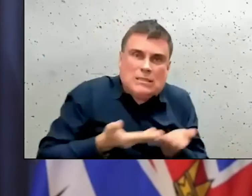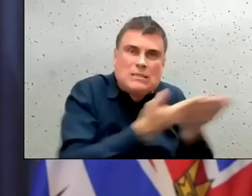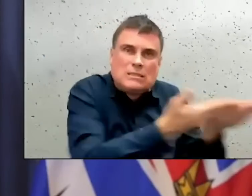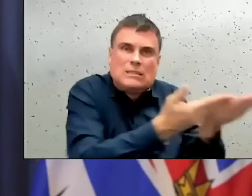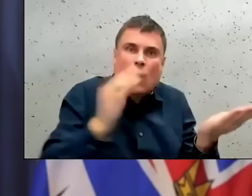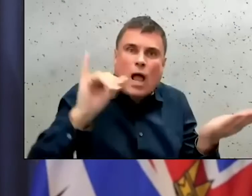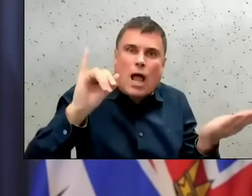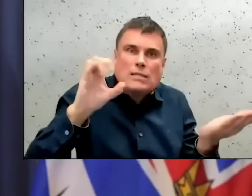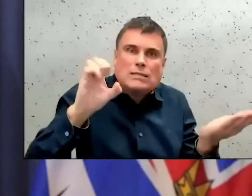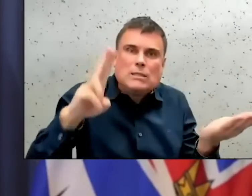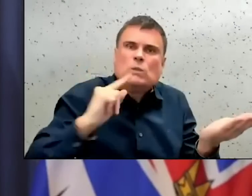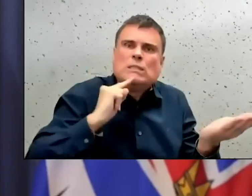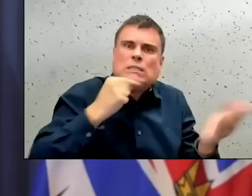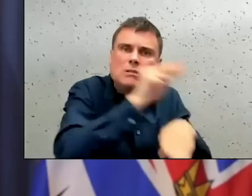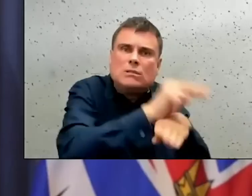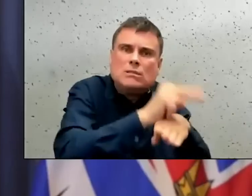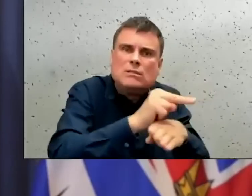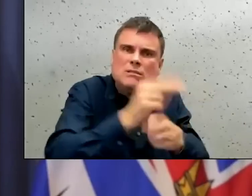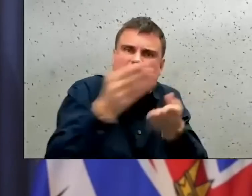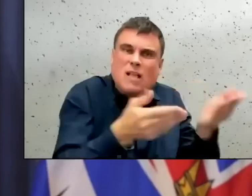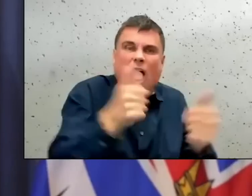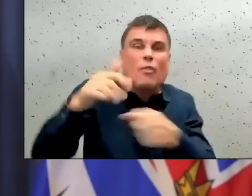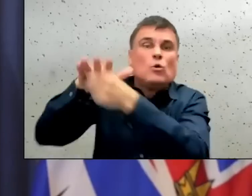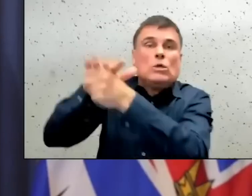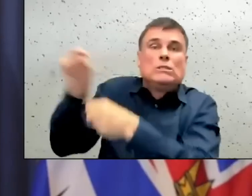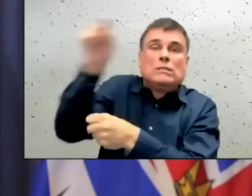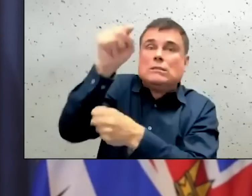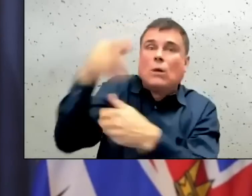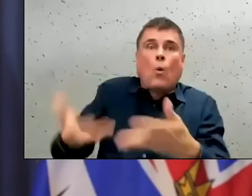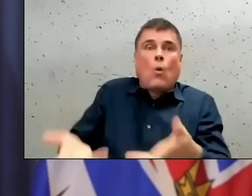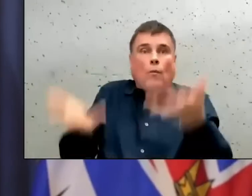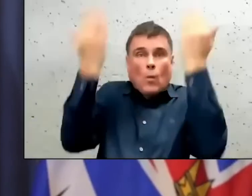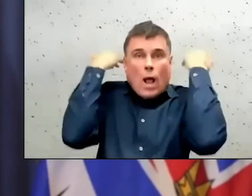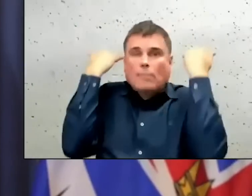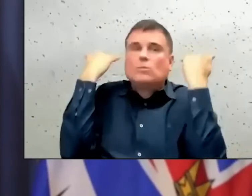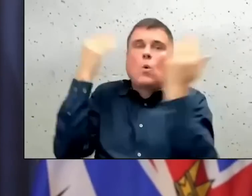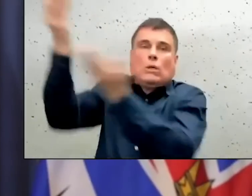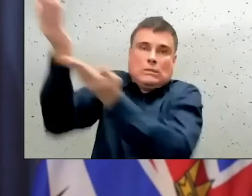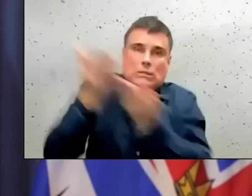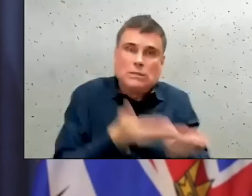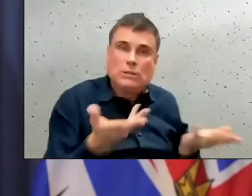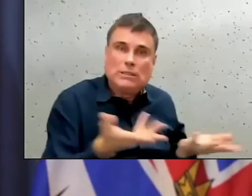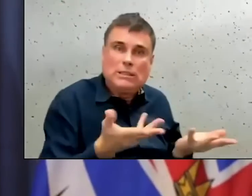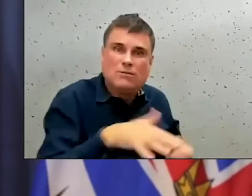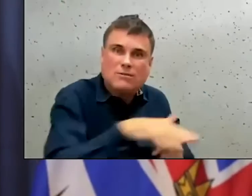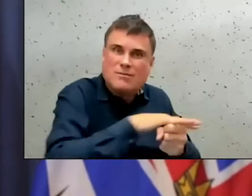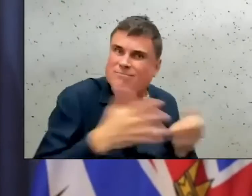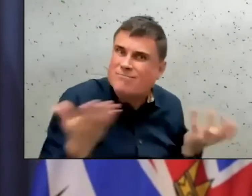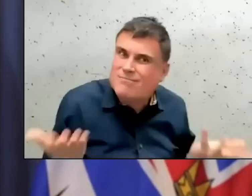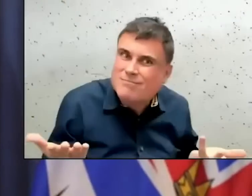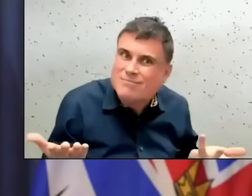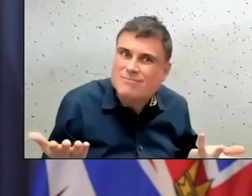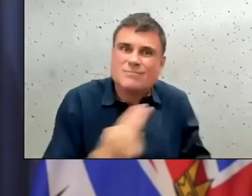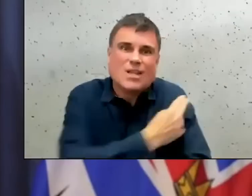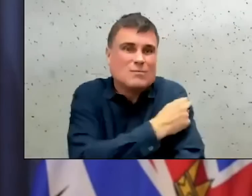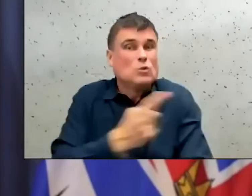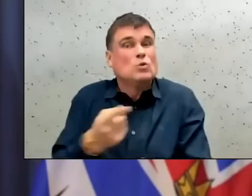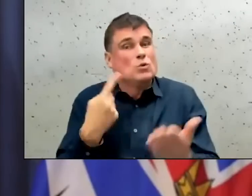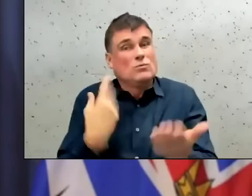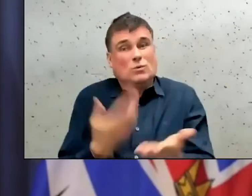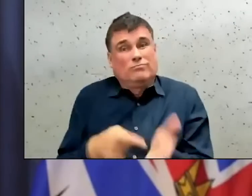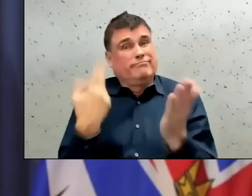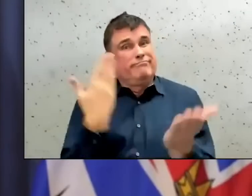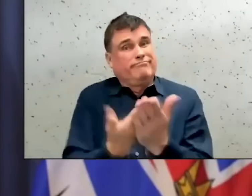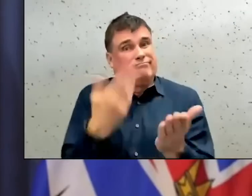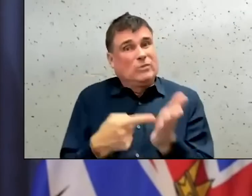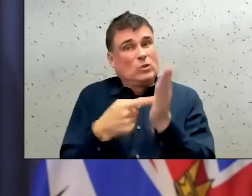the province. That continues to test our healthcare system everywhere. It demonstrates how we're all in for one another during this